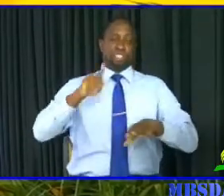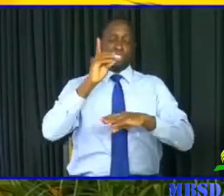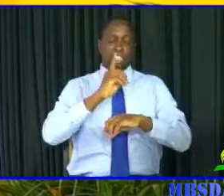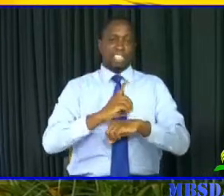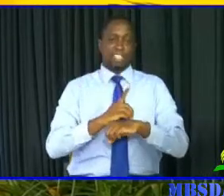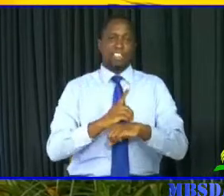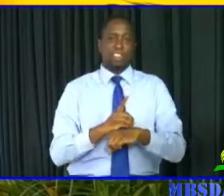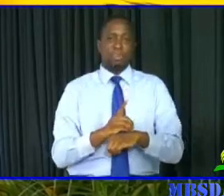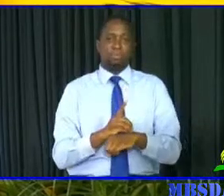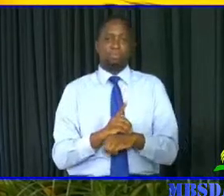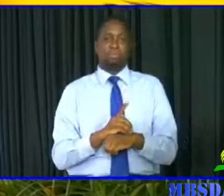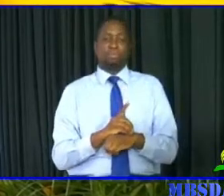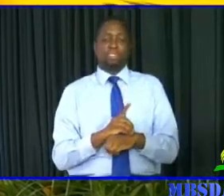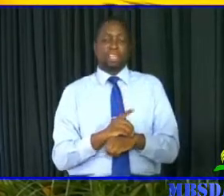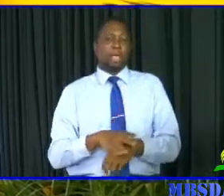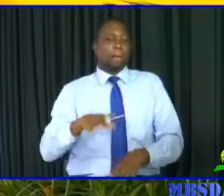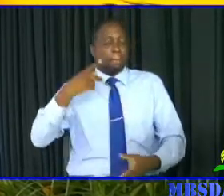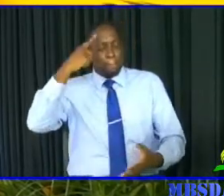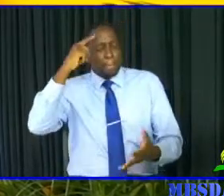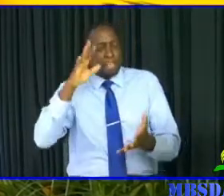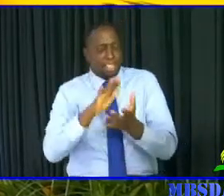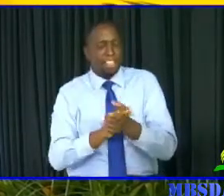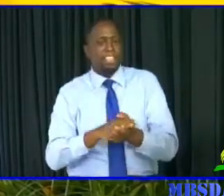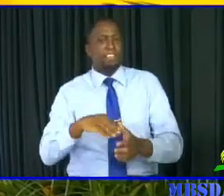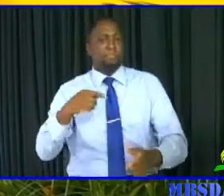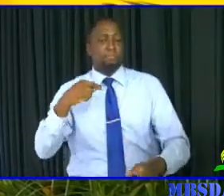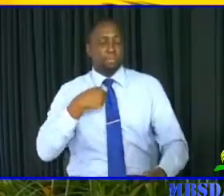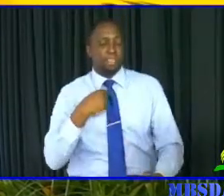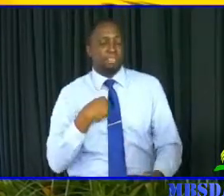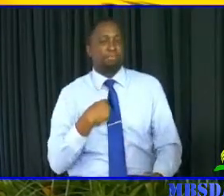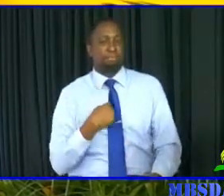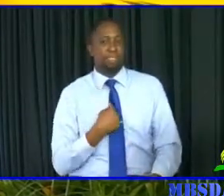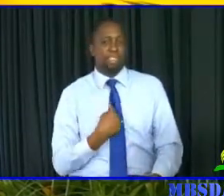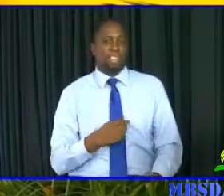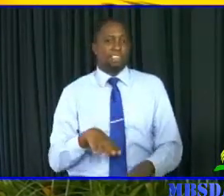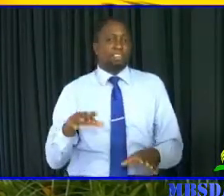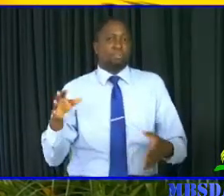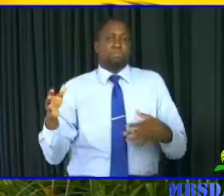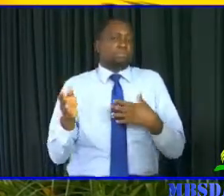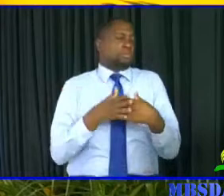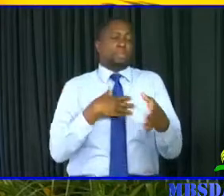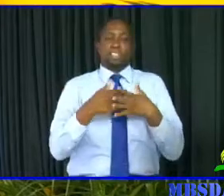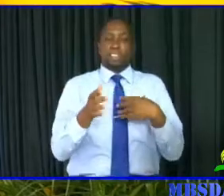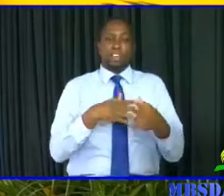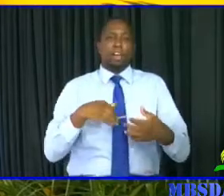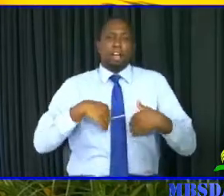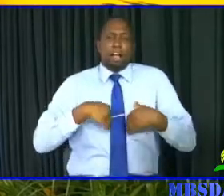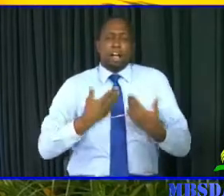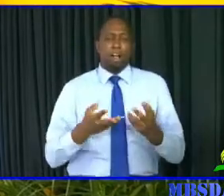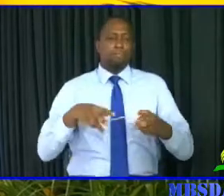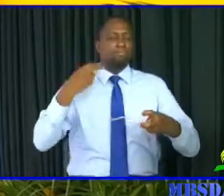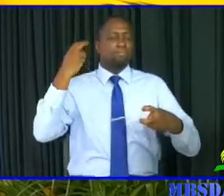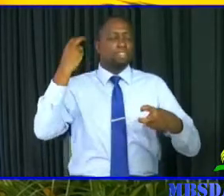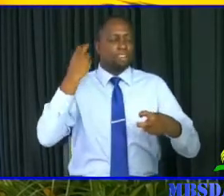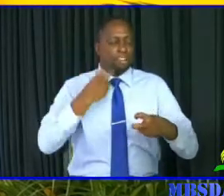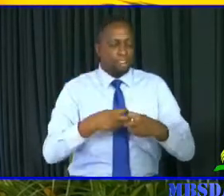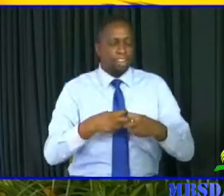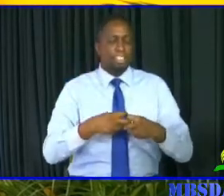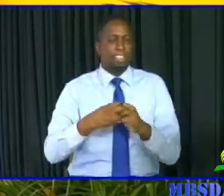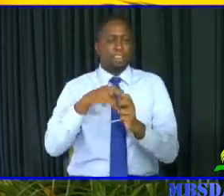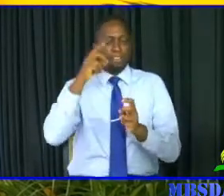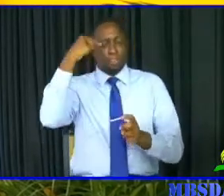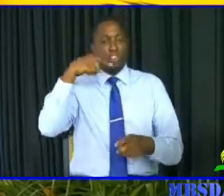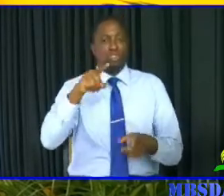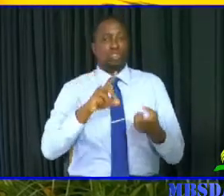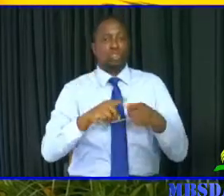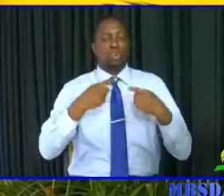sister, believe me, cousin, believe me, my friend, it doesn't matter how difficult it is for you to go